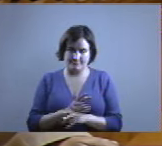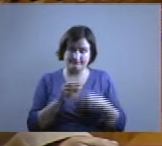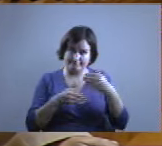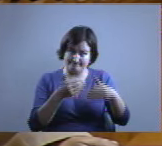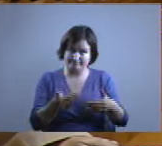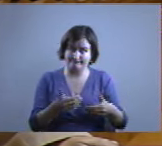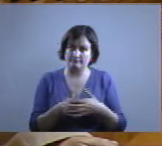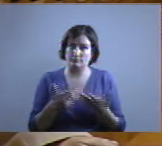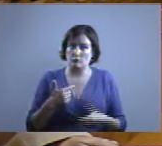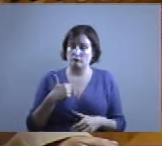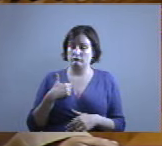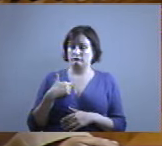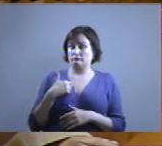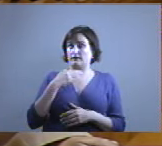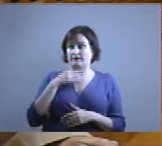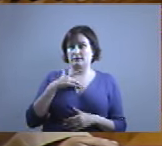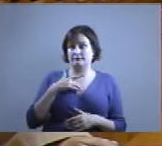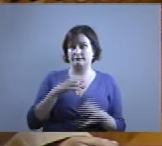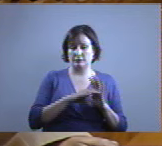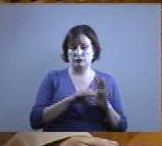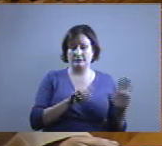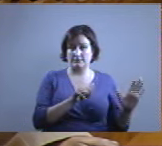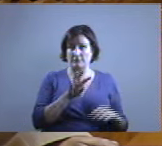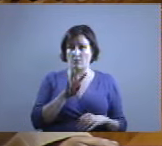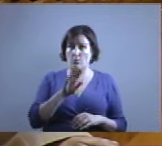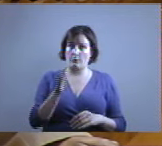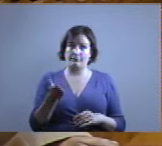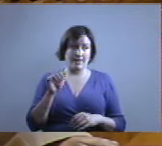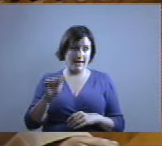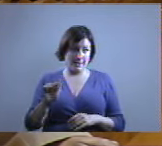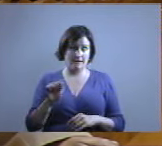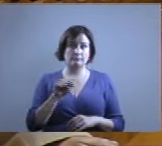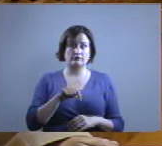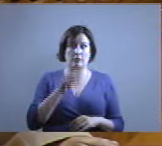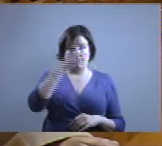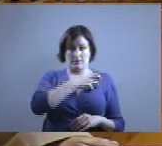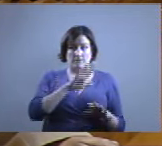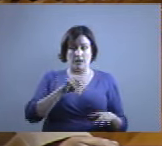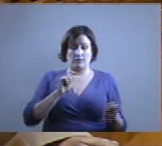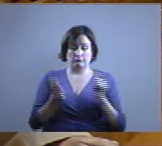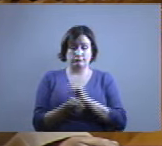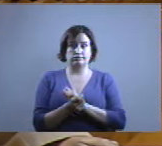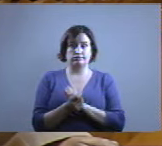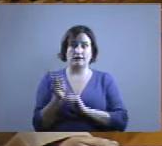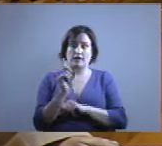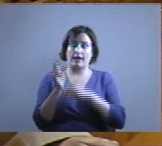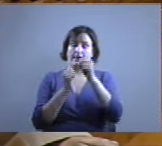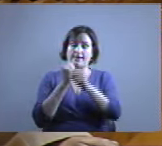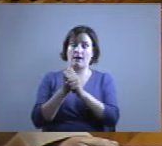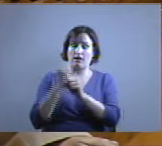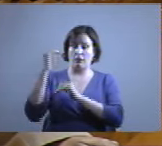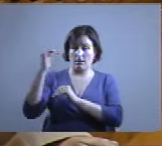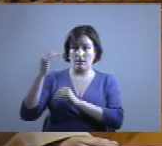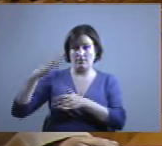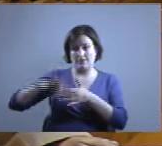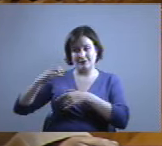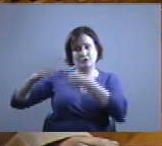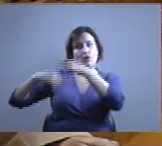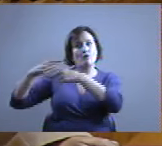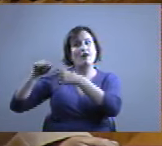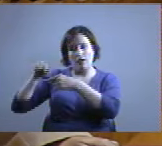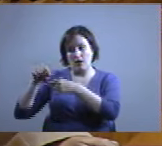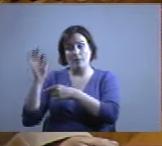proposed insertion of Section 64A, which empowers the Minister to amend the total annual turnover threshold in order to counter the effect of